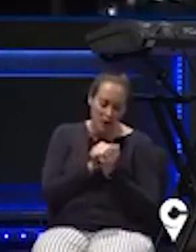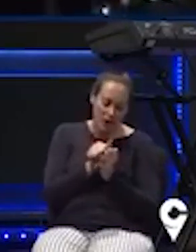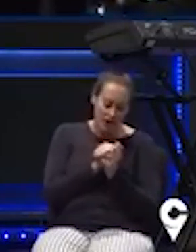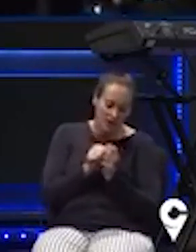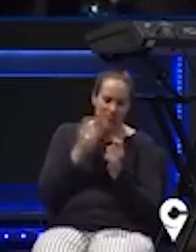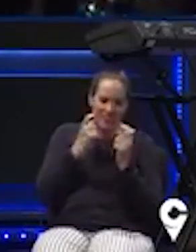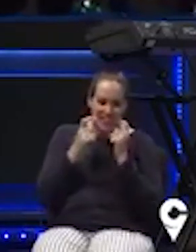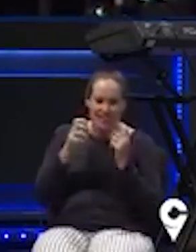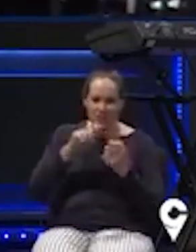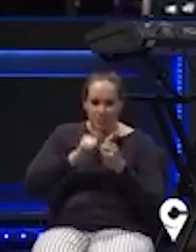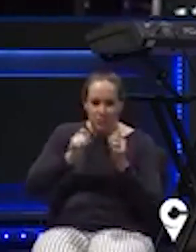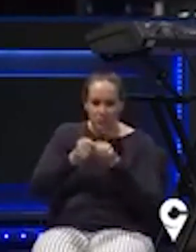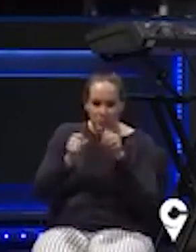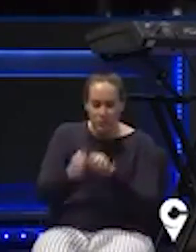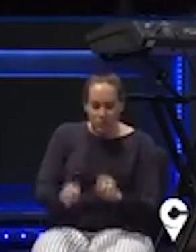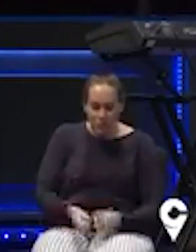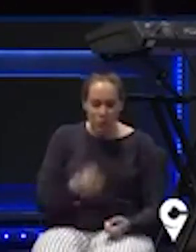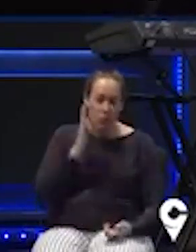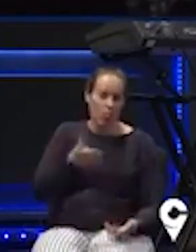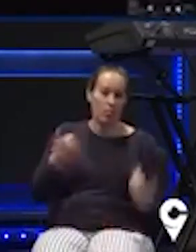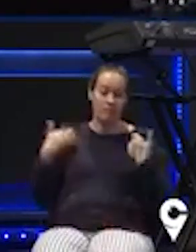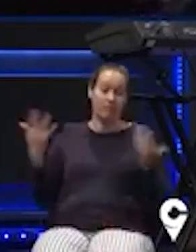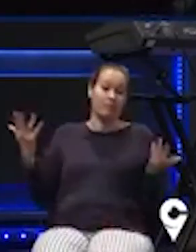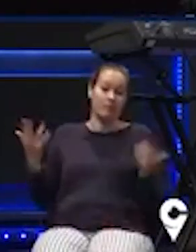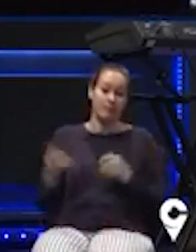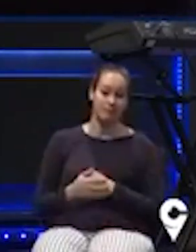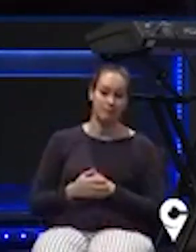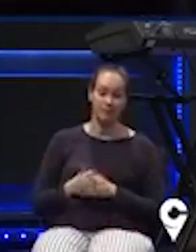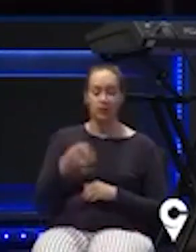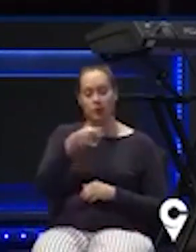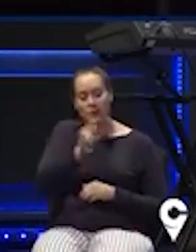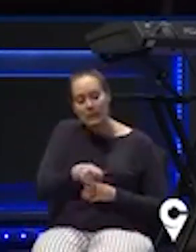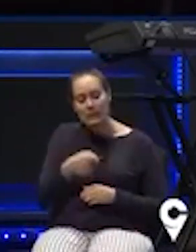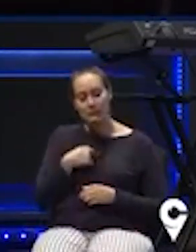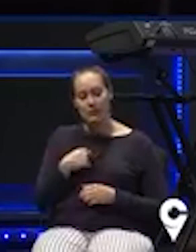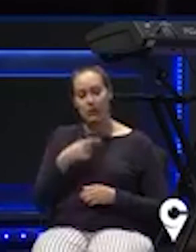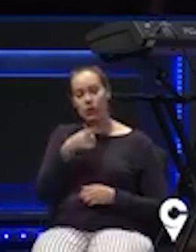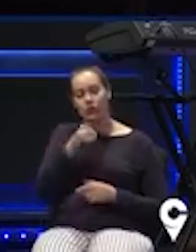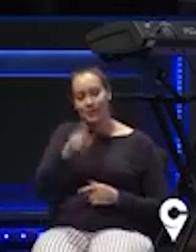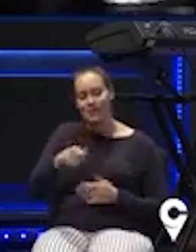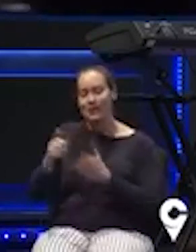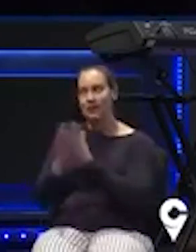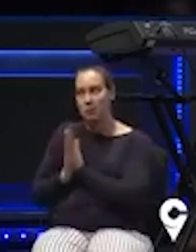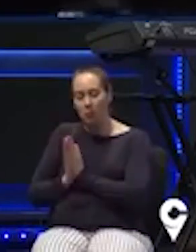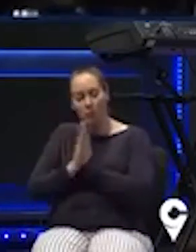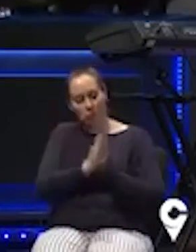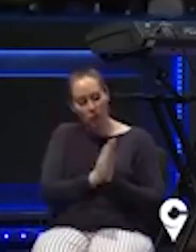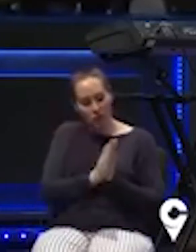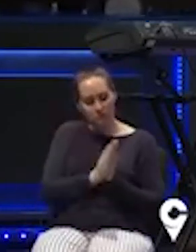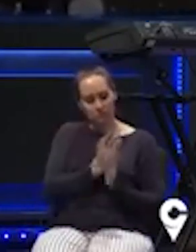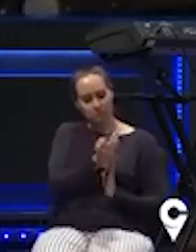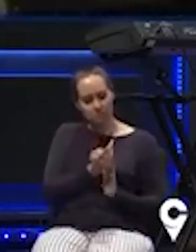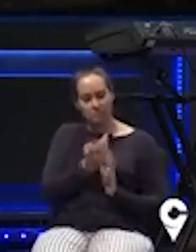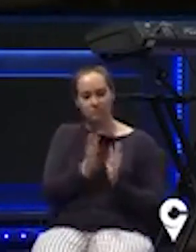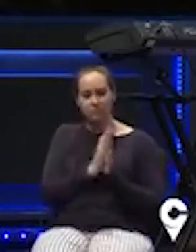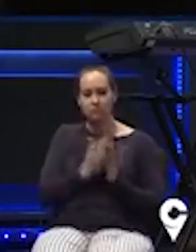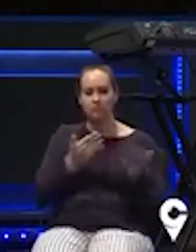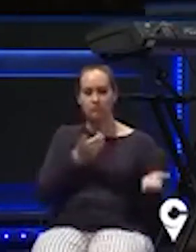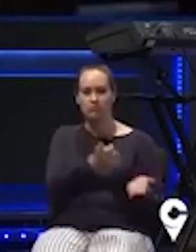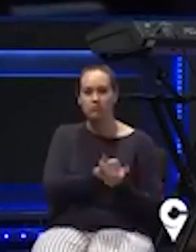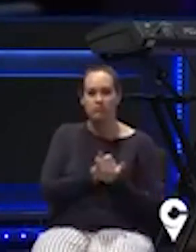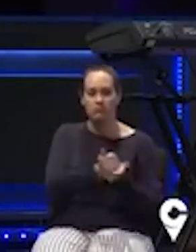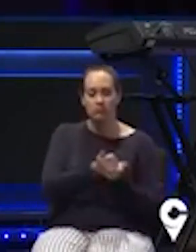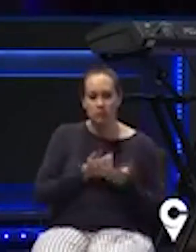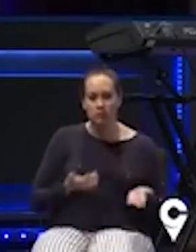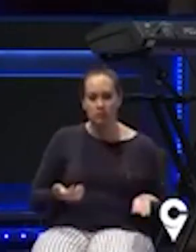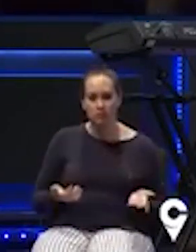your teeth. You're going to get into all this loneliness thing. You need the unity. You need the body of Christ, and you do that in a humble fashion. Everything that's